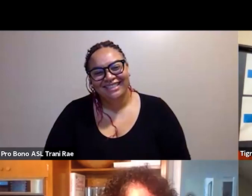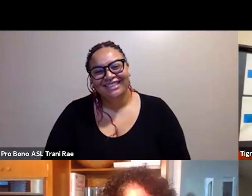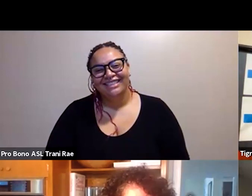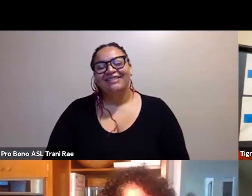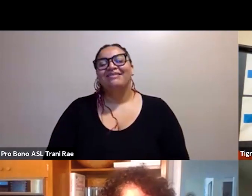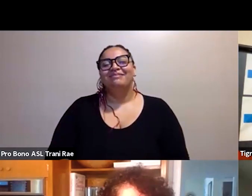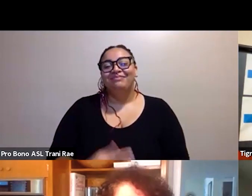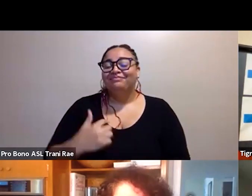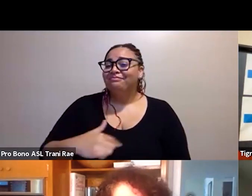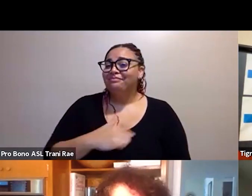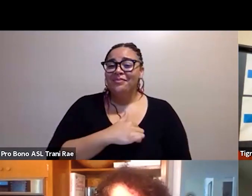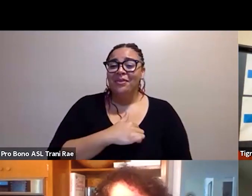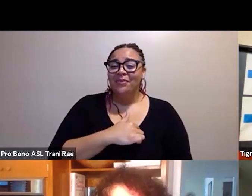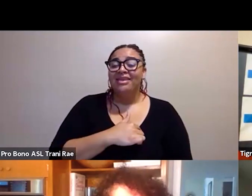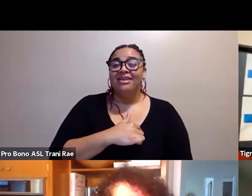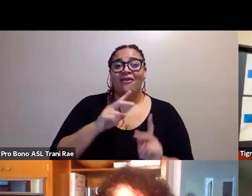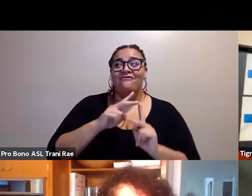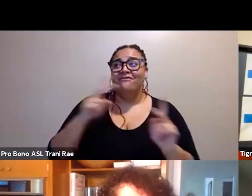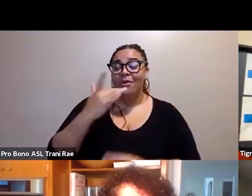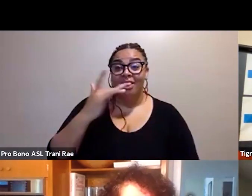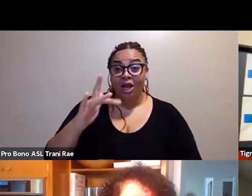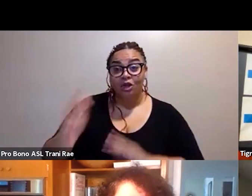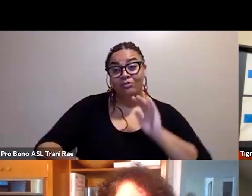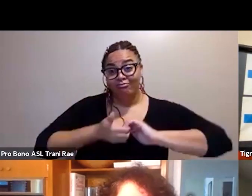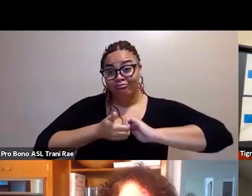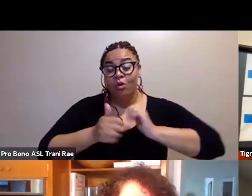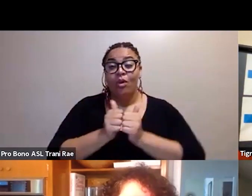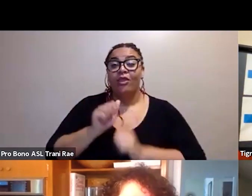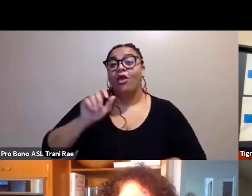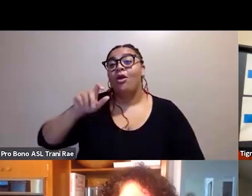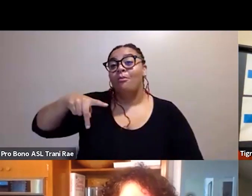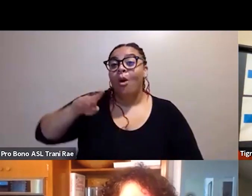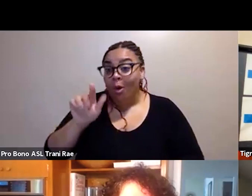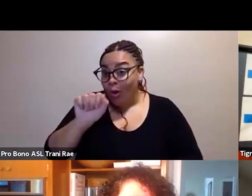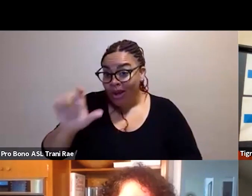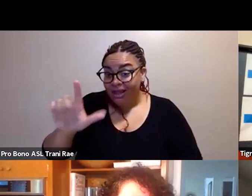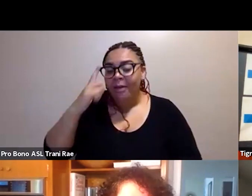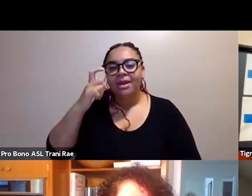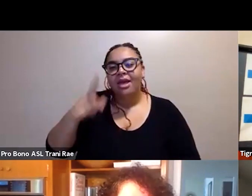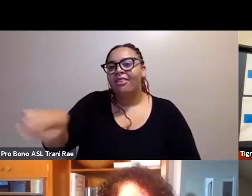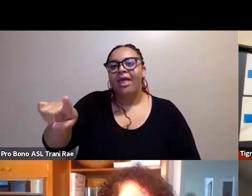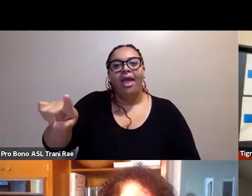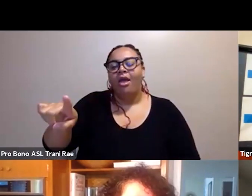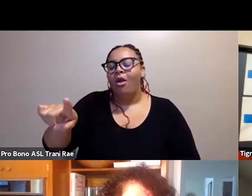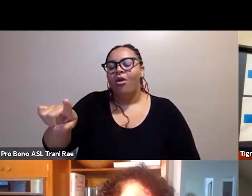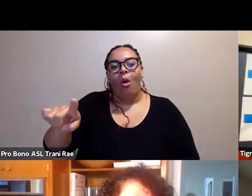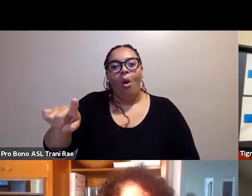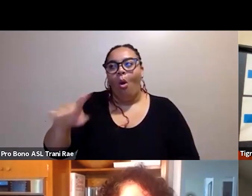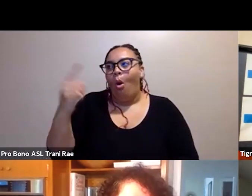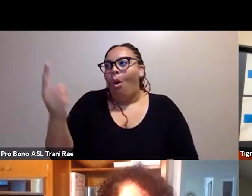We are so lucky to be in partnership with Pro Bono ASL because they always bring this